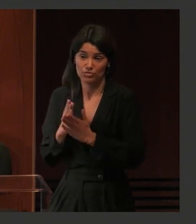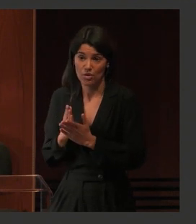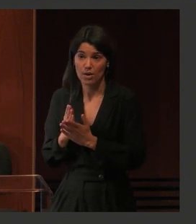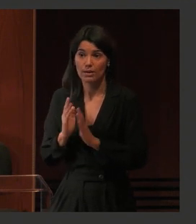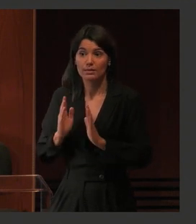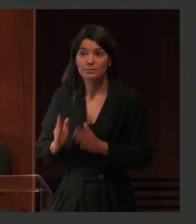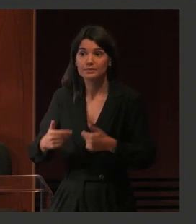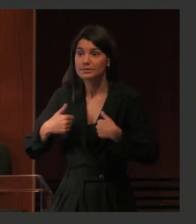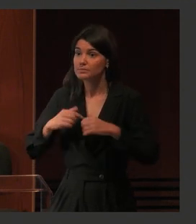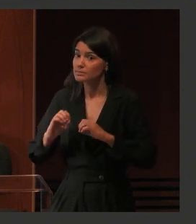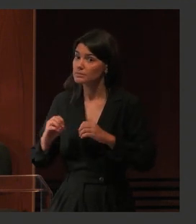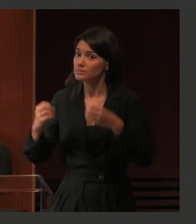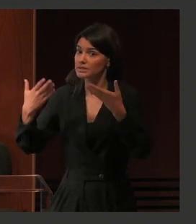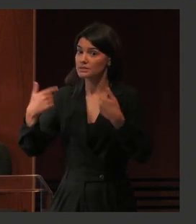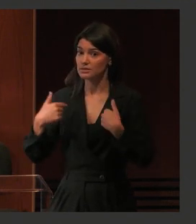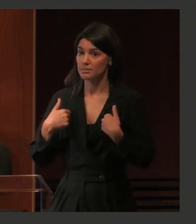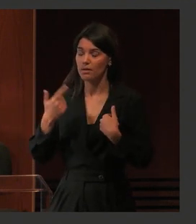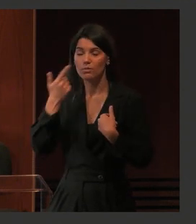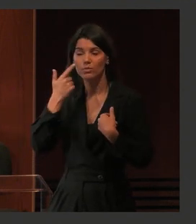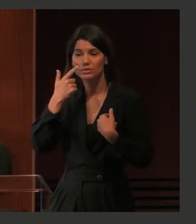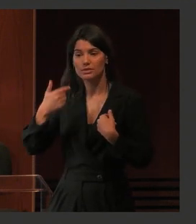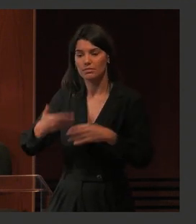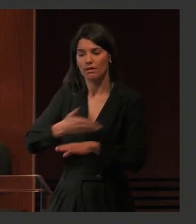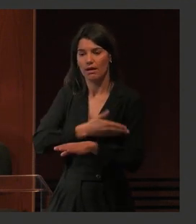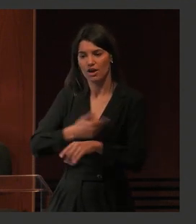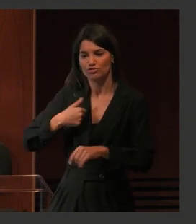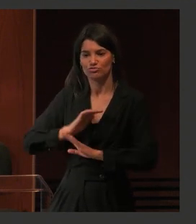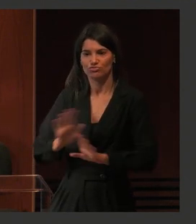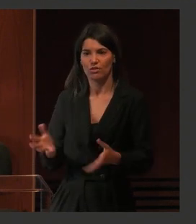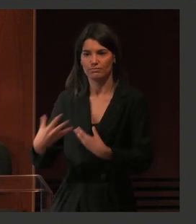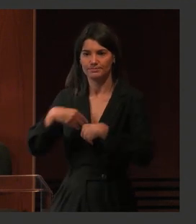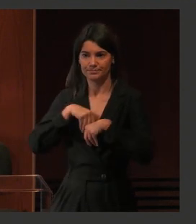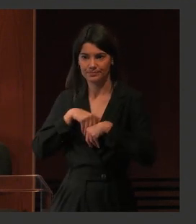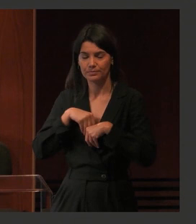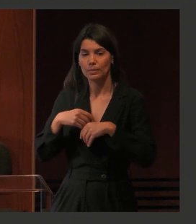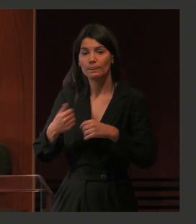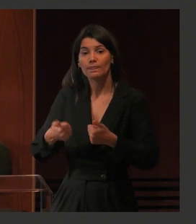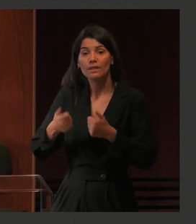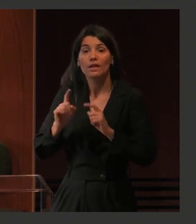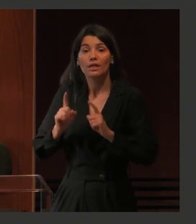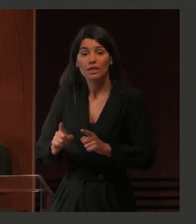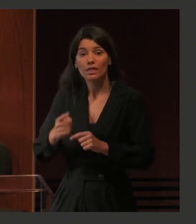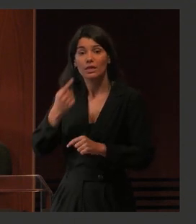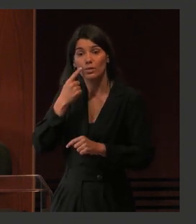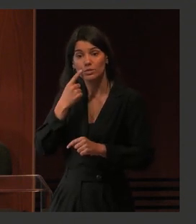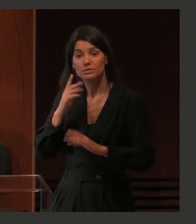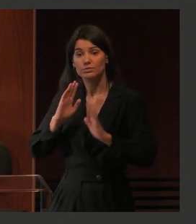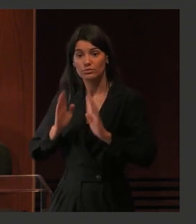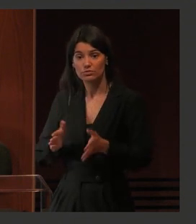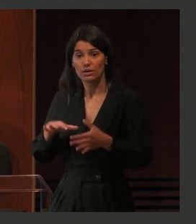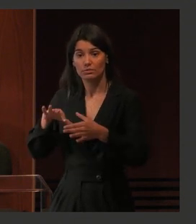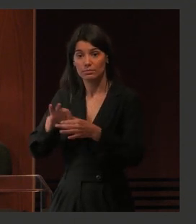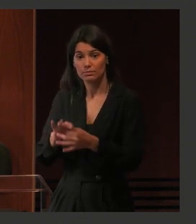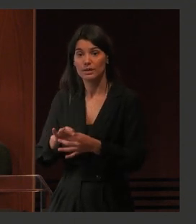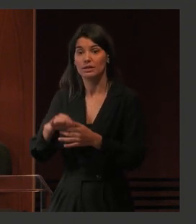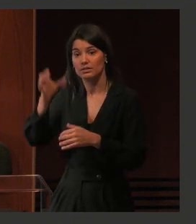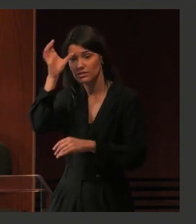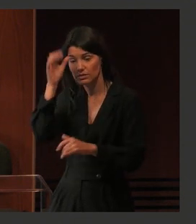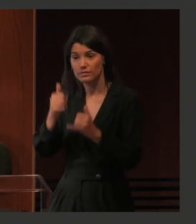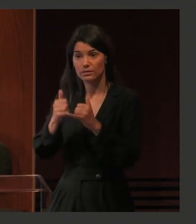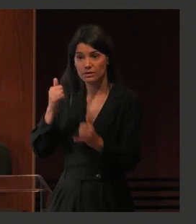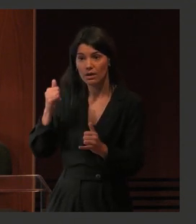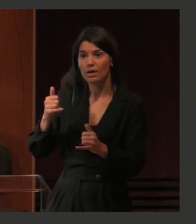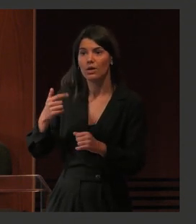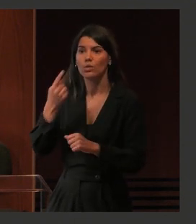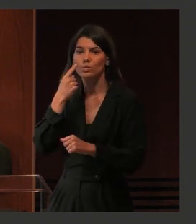knowledge. So the main thing is getting knowledge about AI, getting knowledge how to use it, getting knowledge